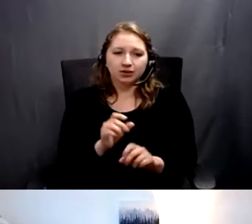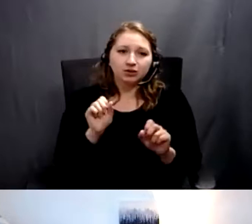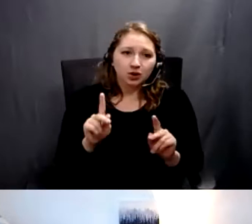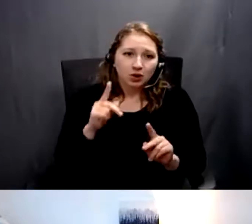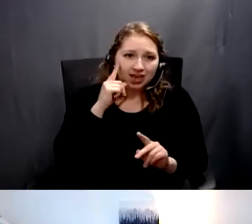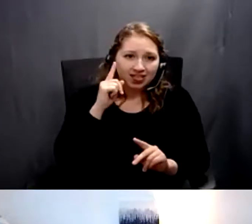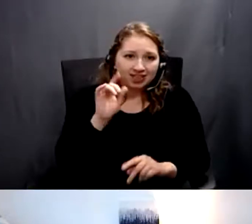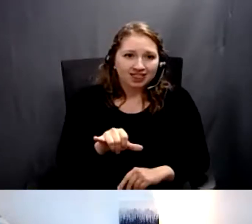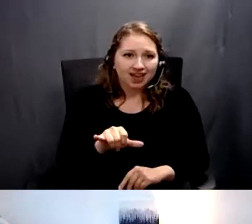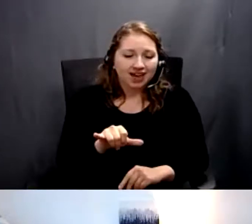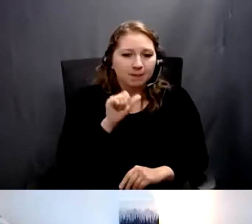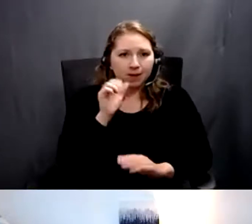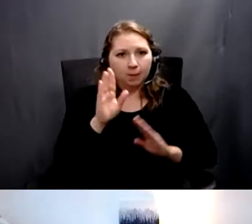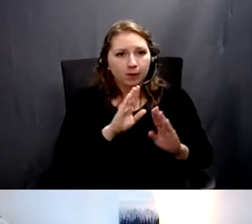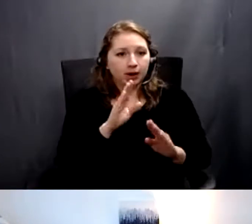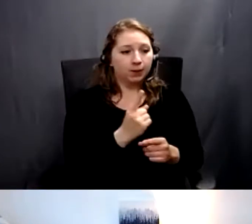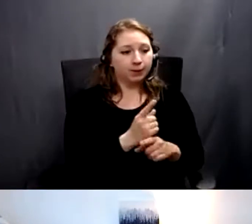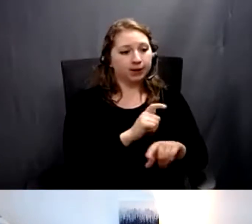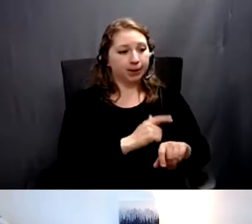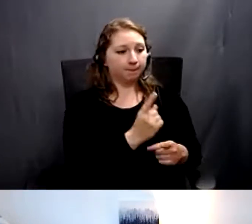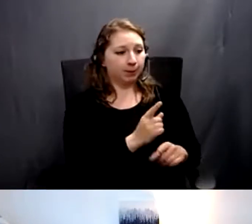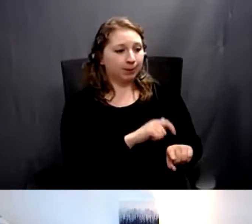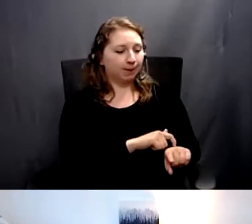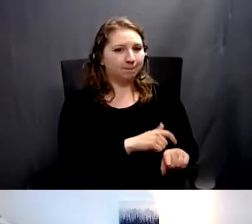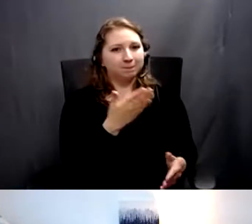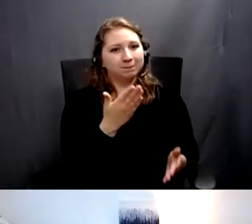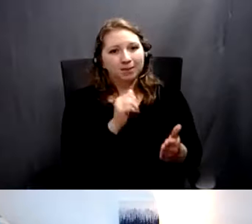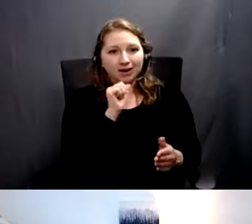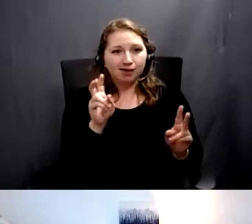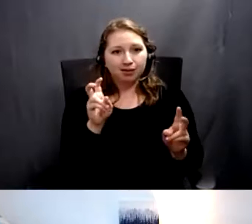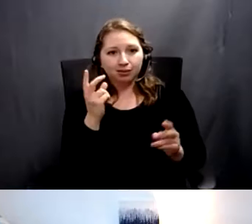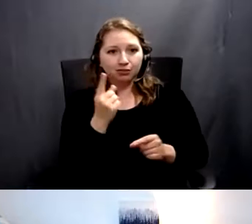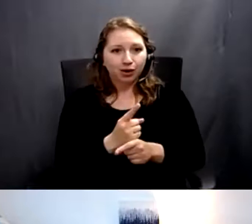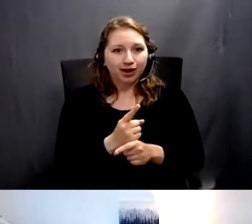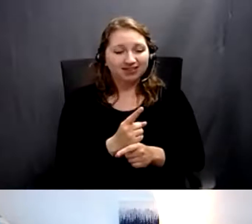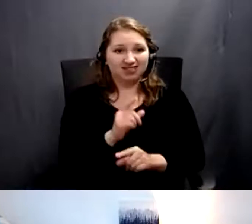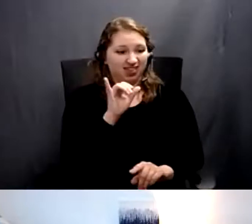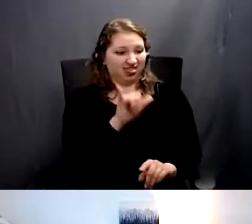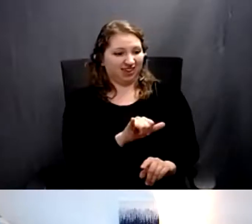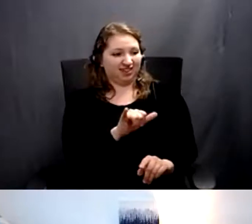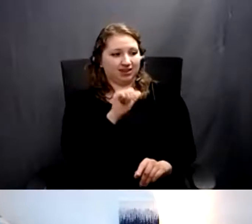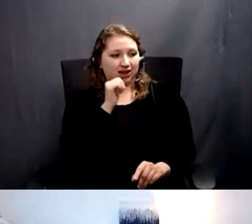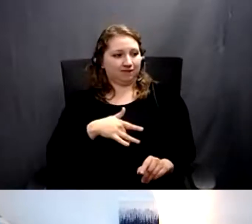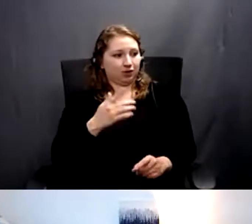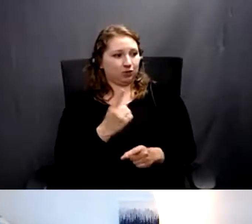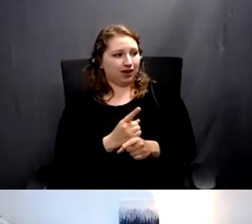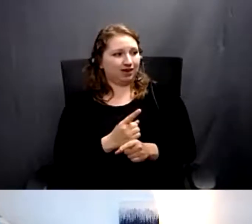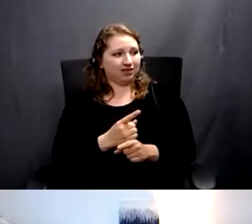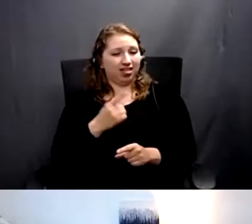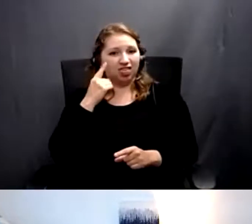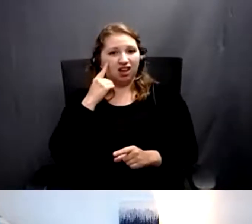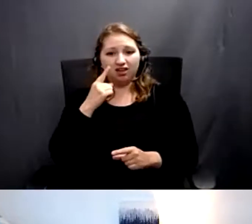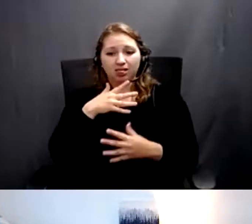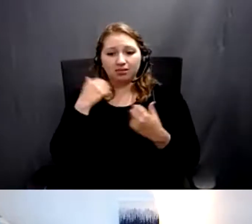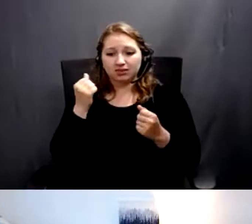worry about right time. It may not be right. Actually, I didn't feel like it was right because I wasn't quite ready to be done teaching. I just